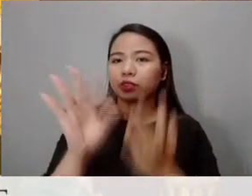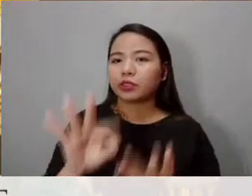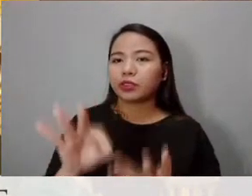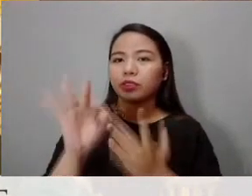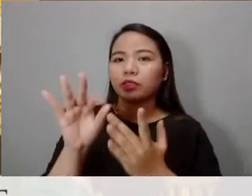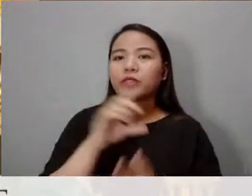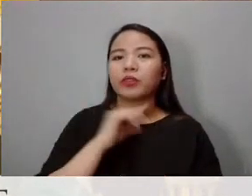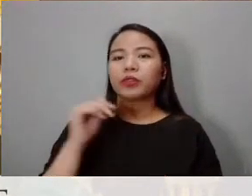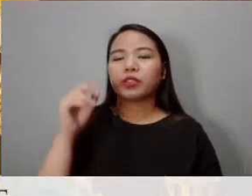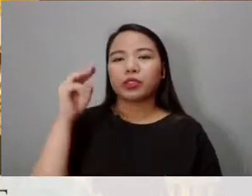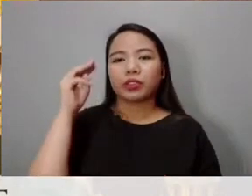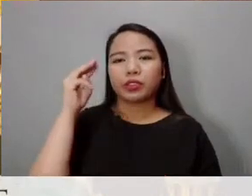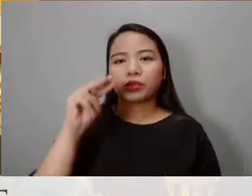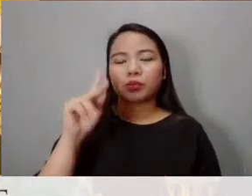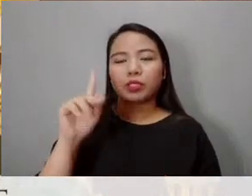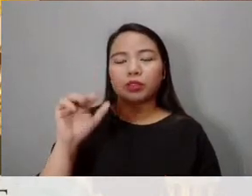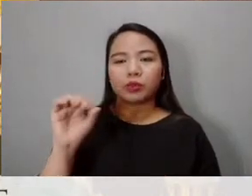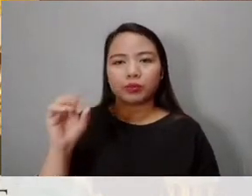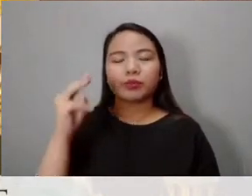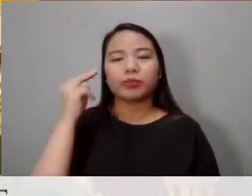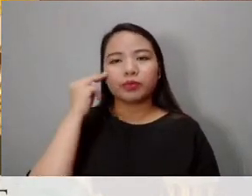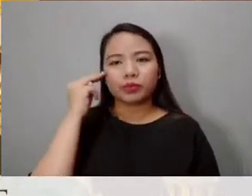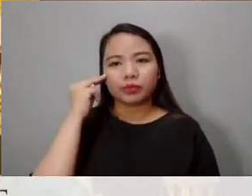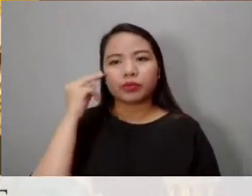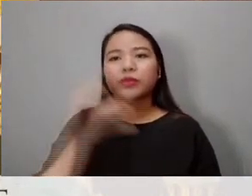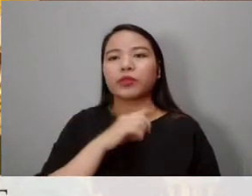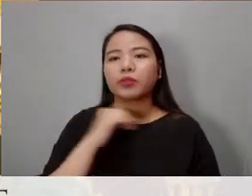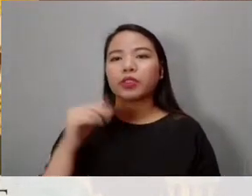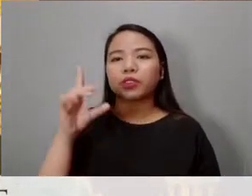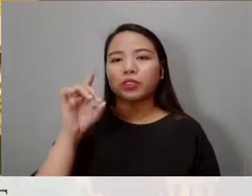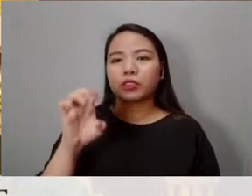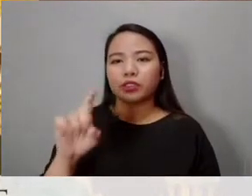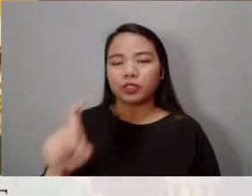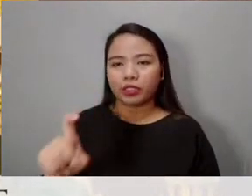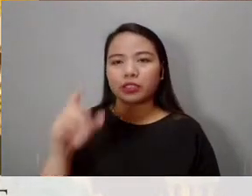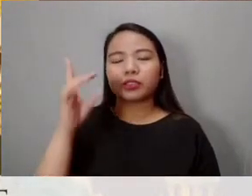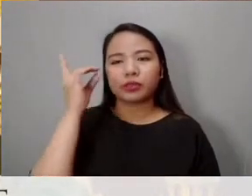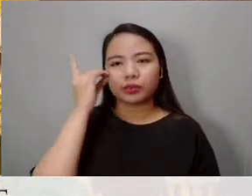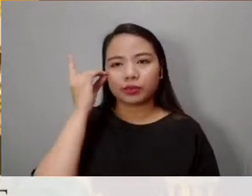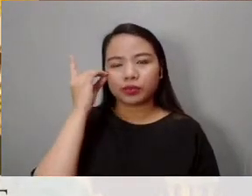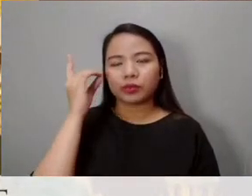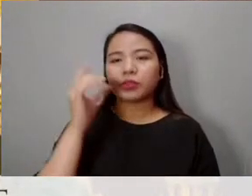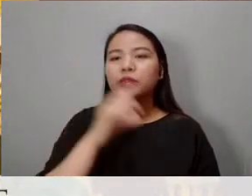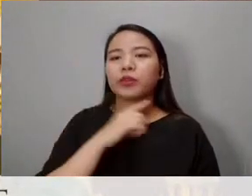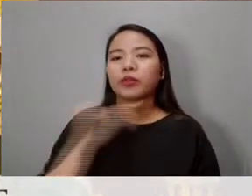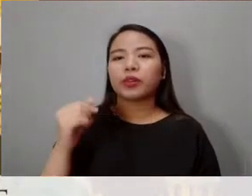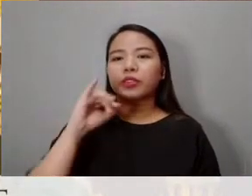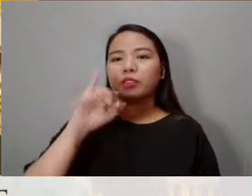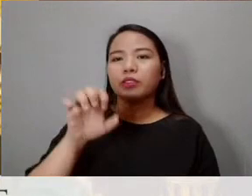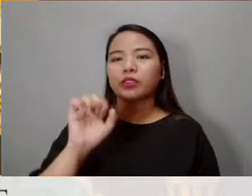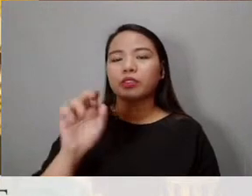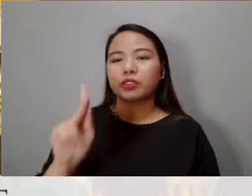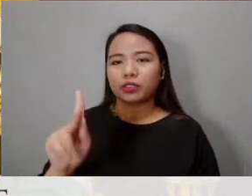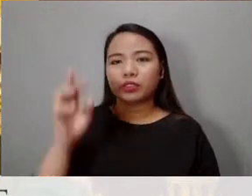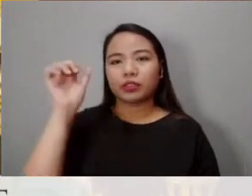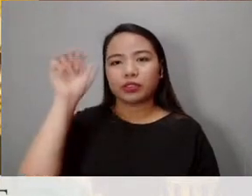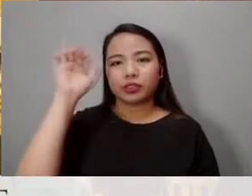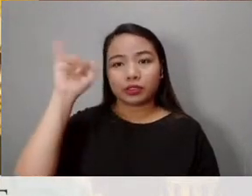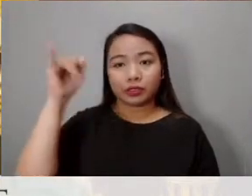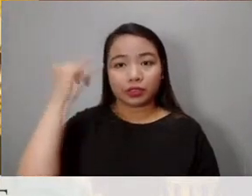de Liera, Father Prex Fajardo, Father Jack Rada, our Master of